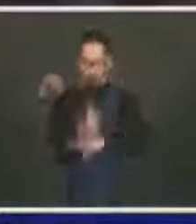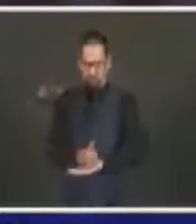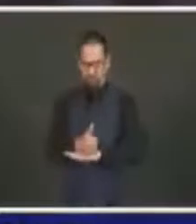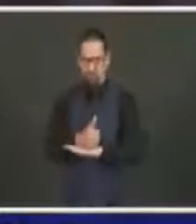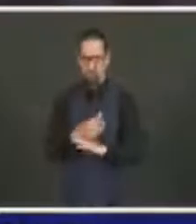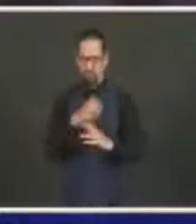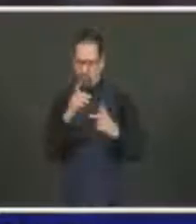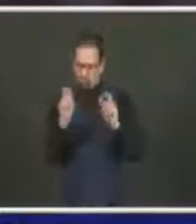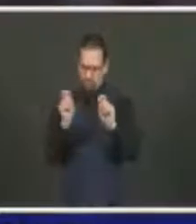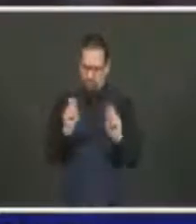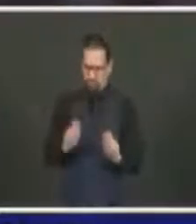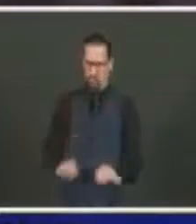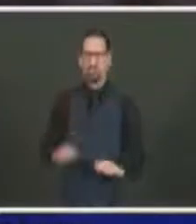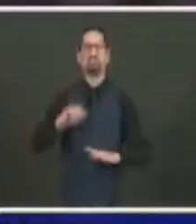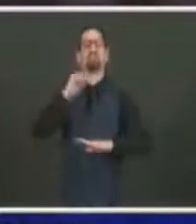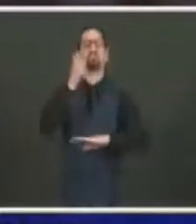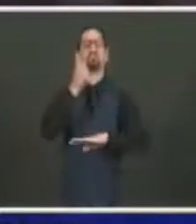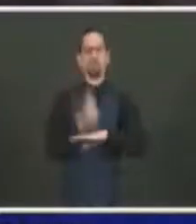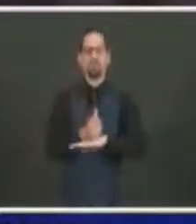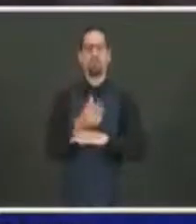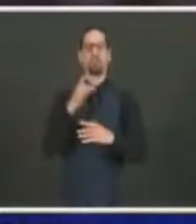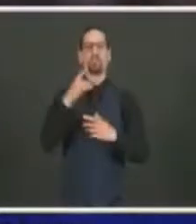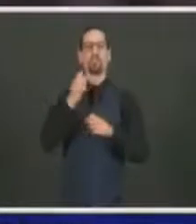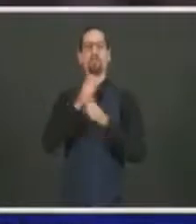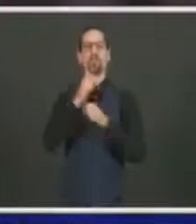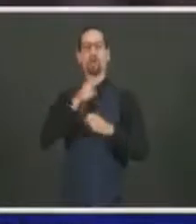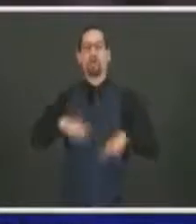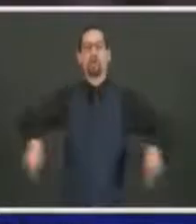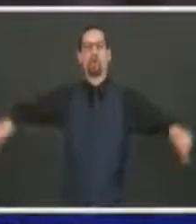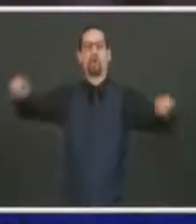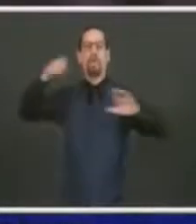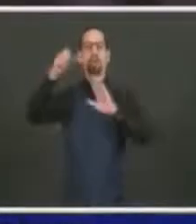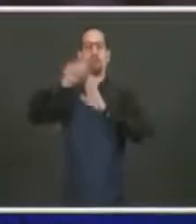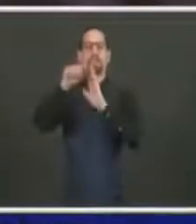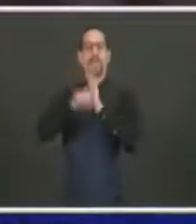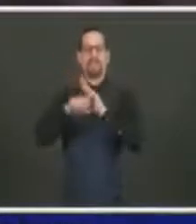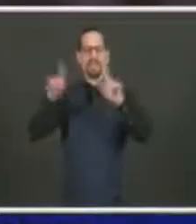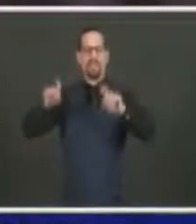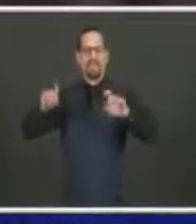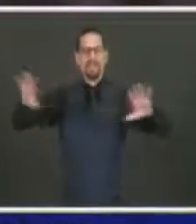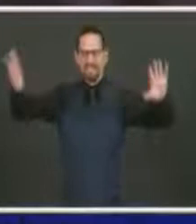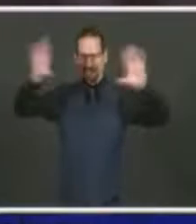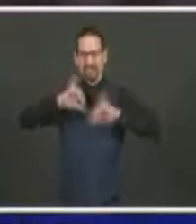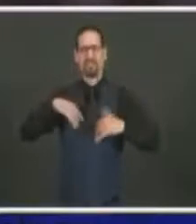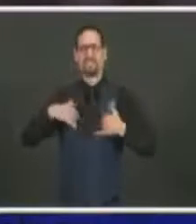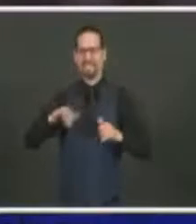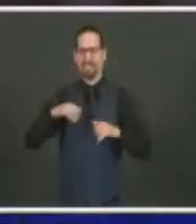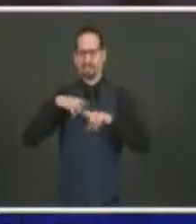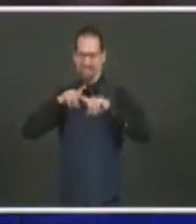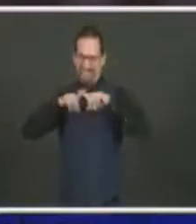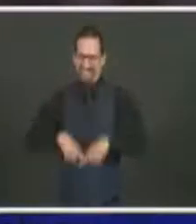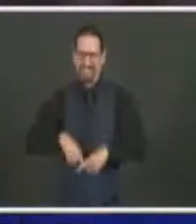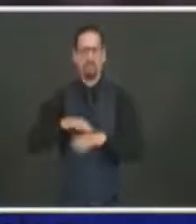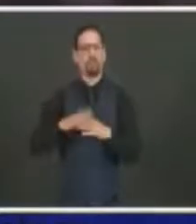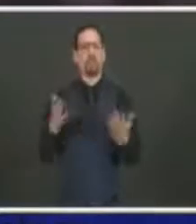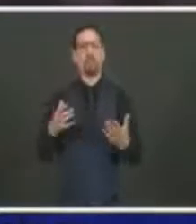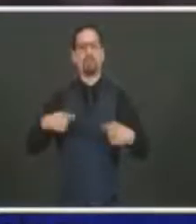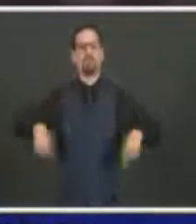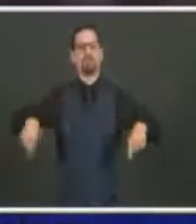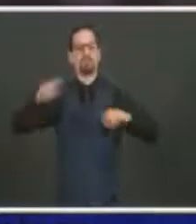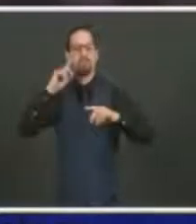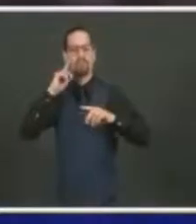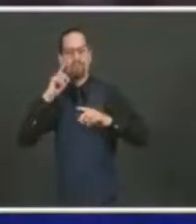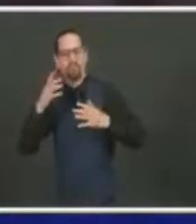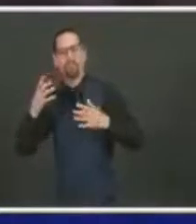cases that we can use. Because we are doing such a good job now with testing, we can rely on that confidently. And I'm sure we'll also take